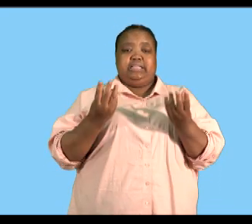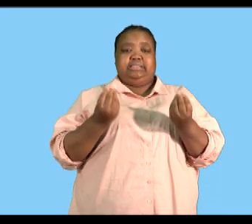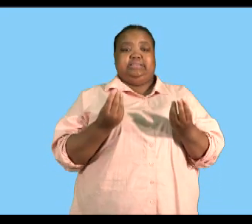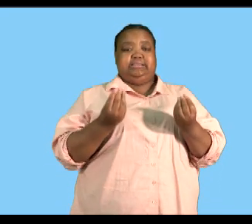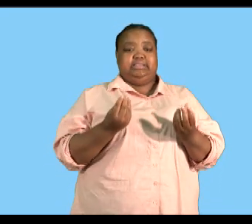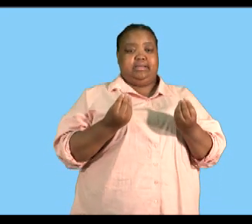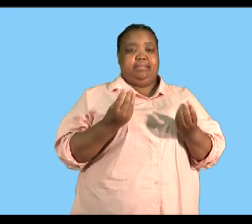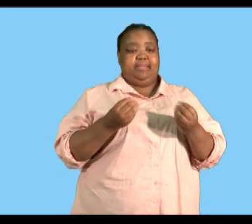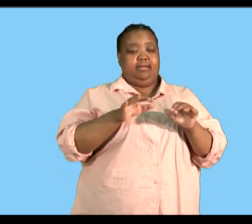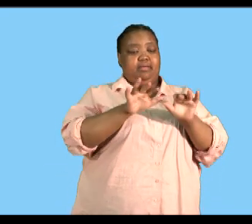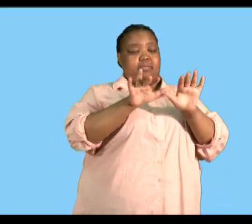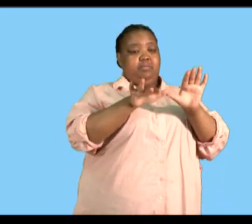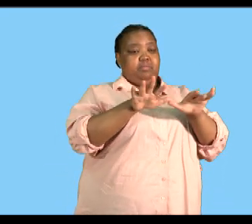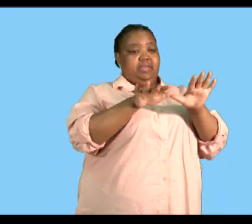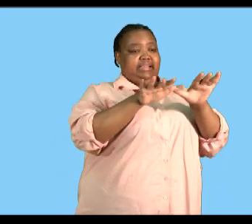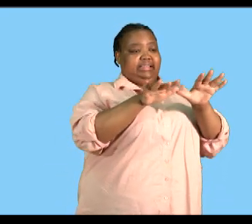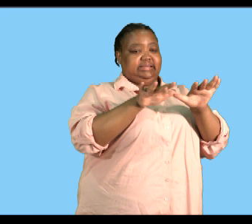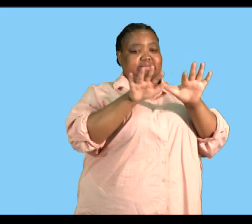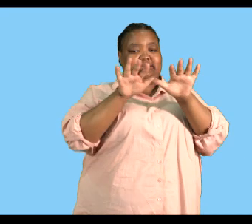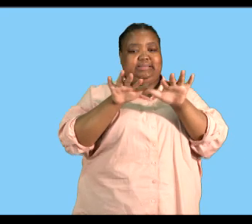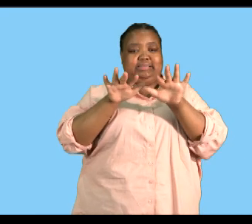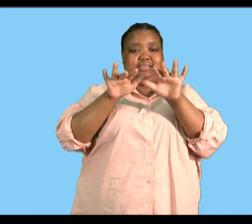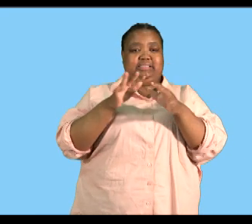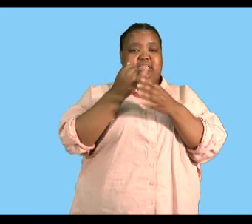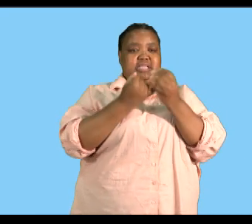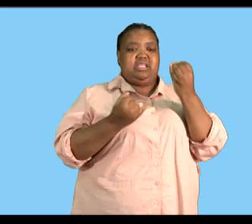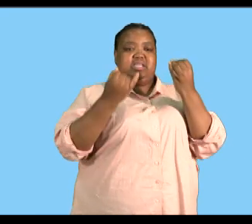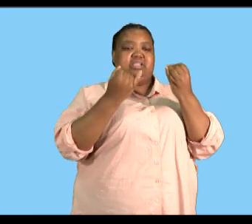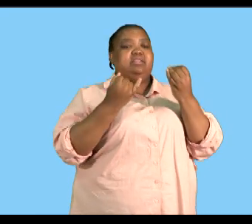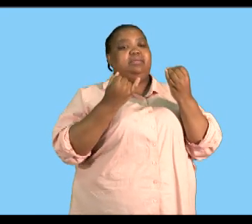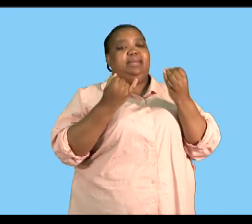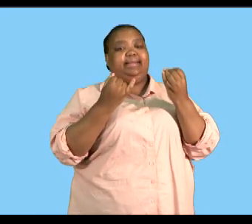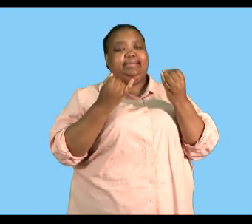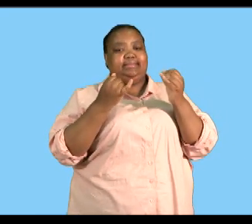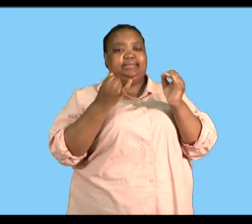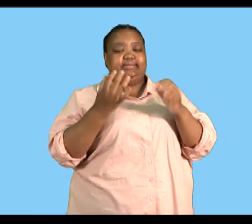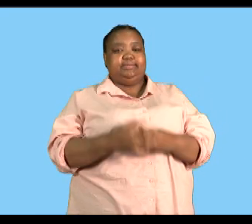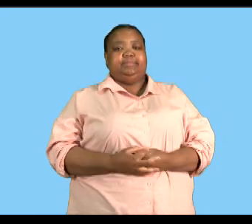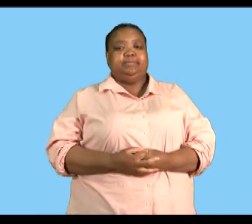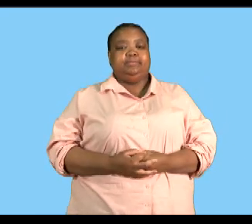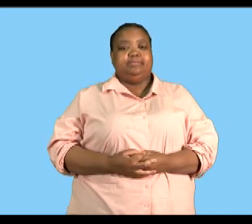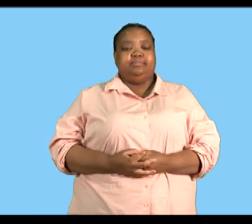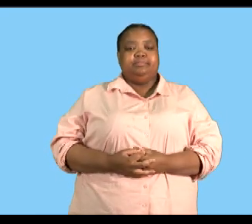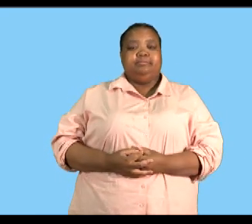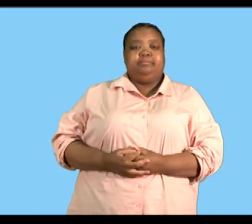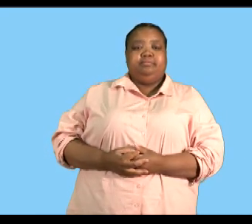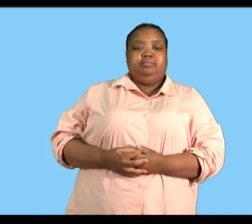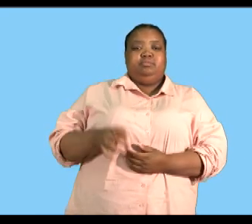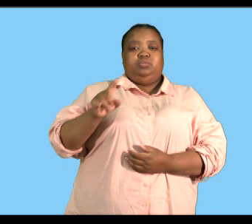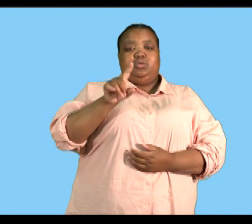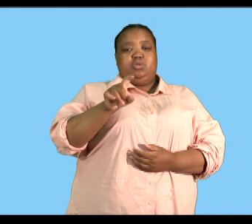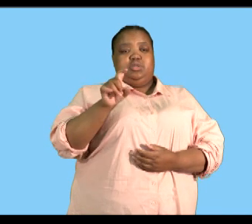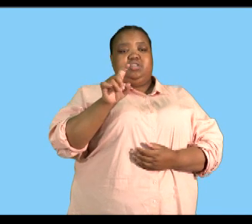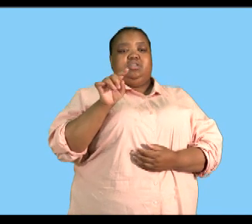birds. Number of birds would be our independent variable. Moving along